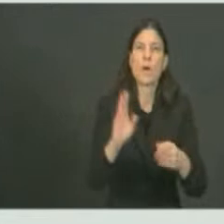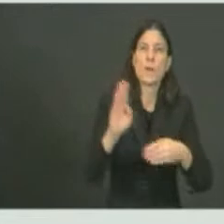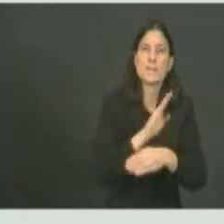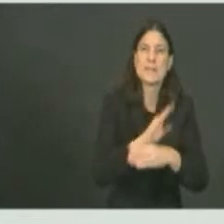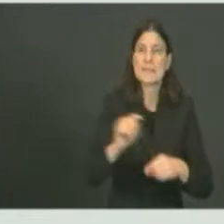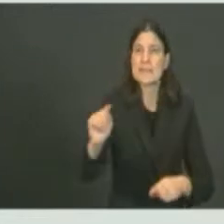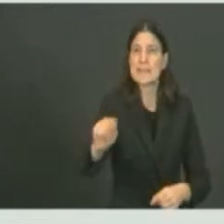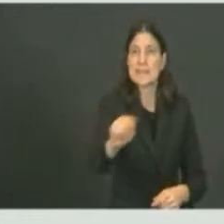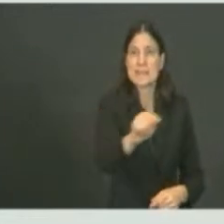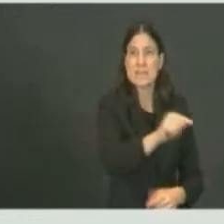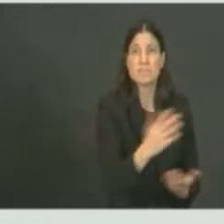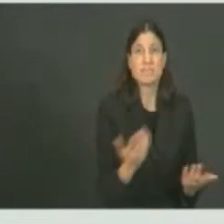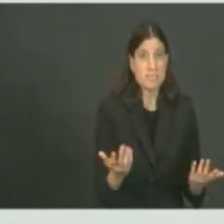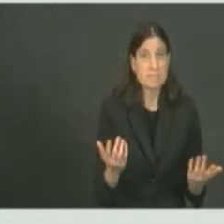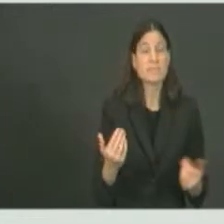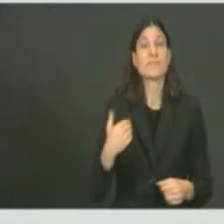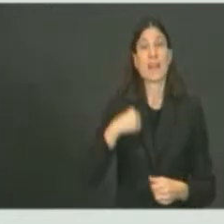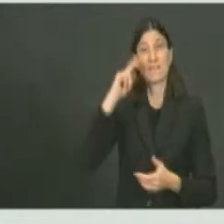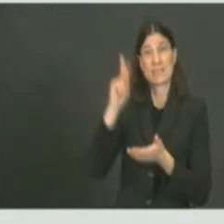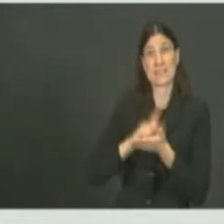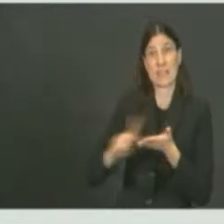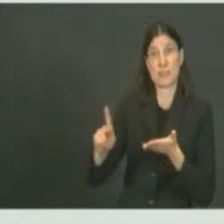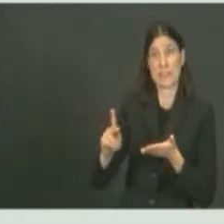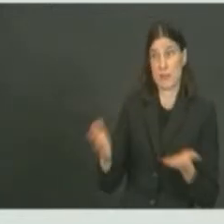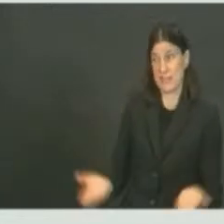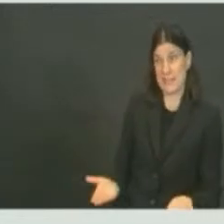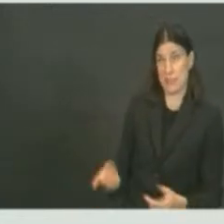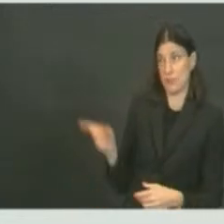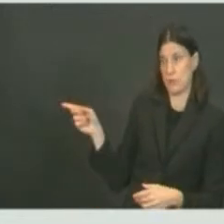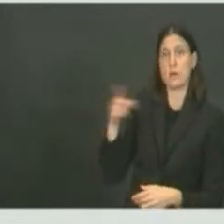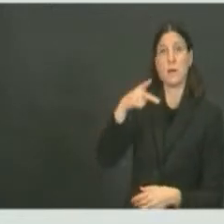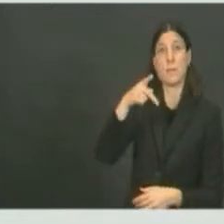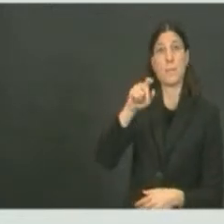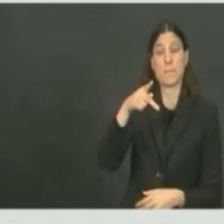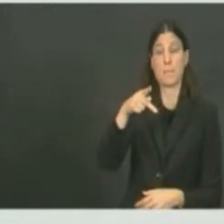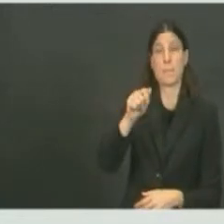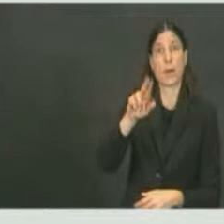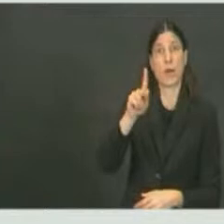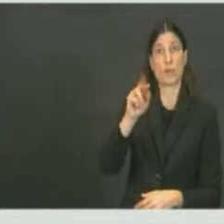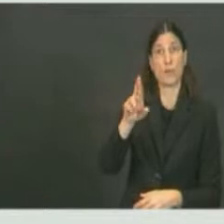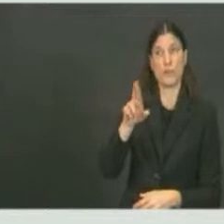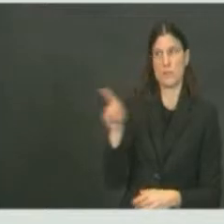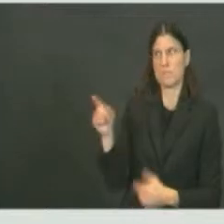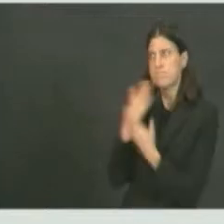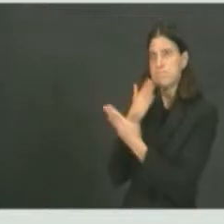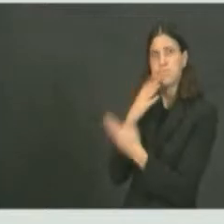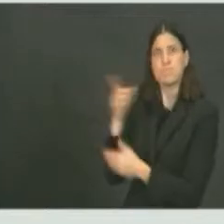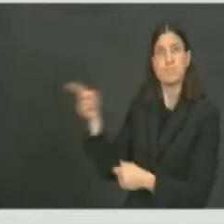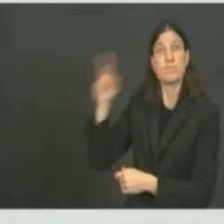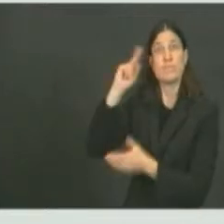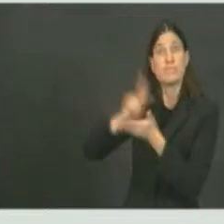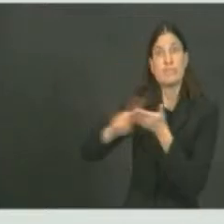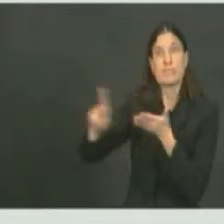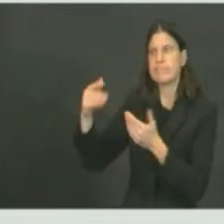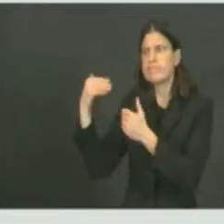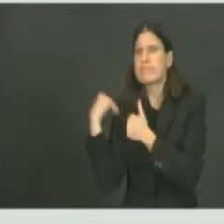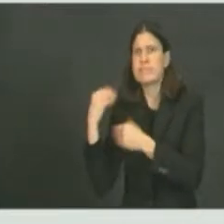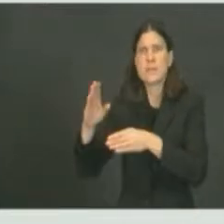been outstanding in his leadership through this crisis, and I want to thank him. The other states in the region call him for